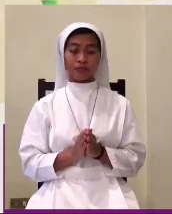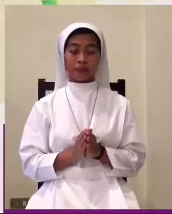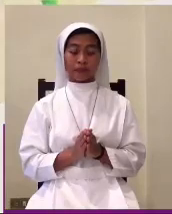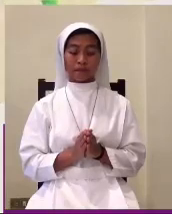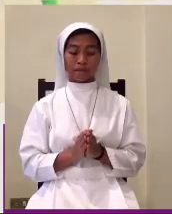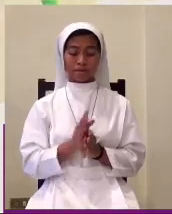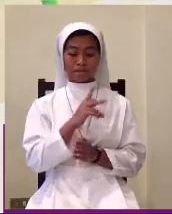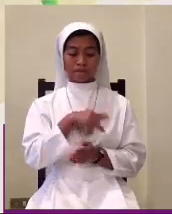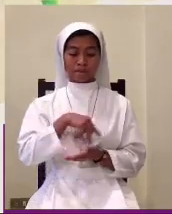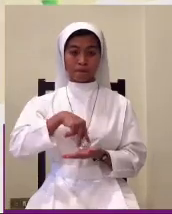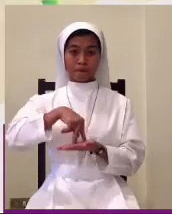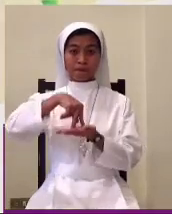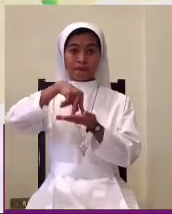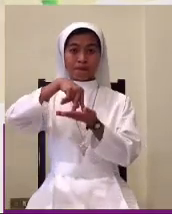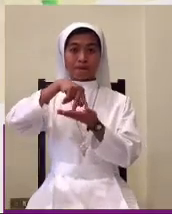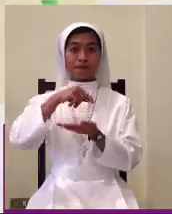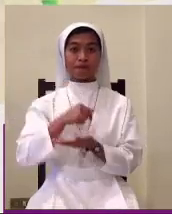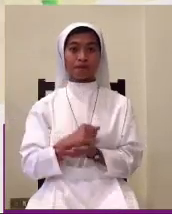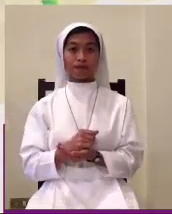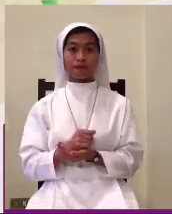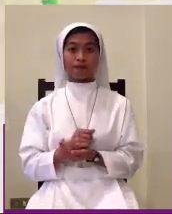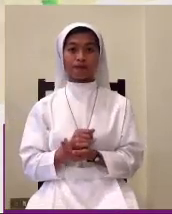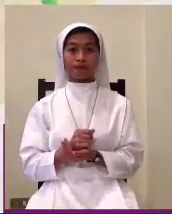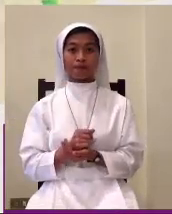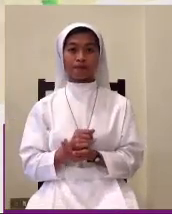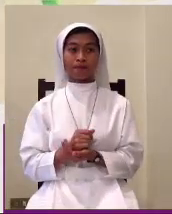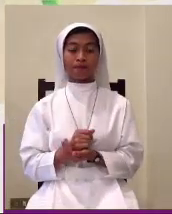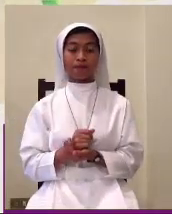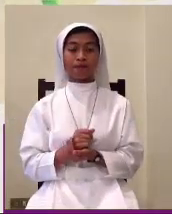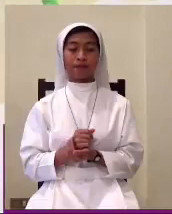Let us all stand for the prayers of the faithful.